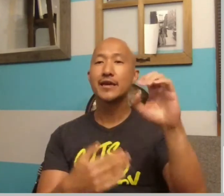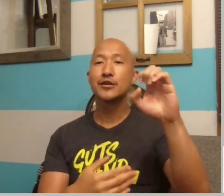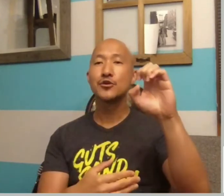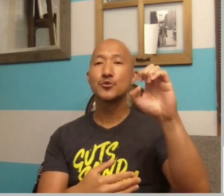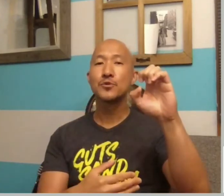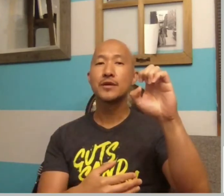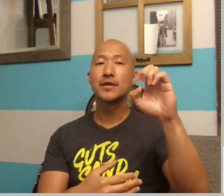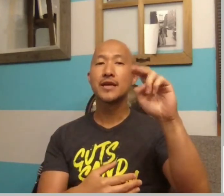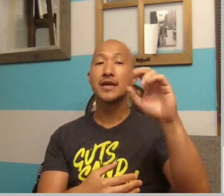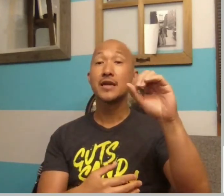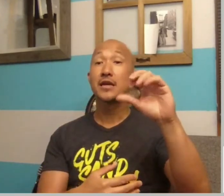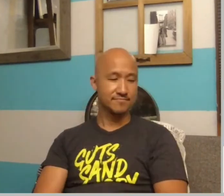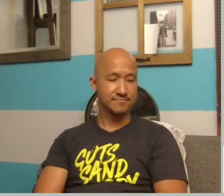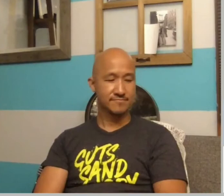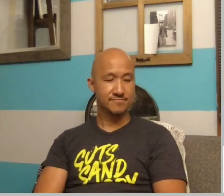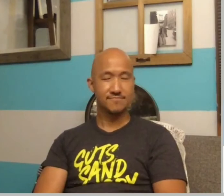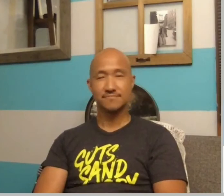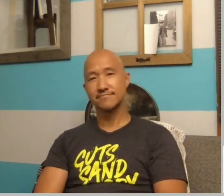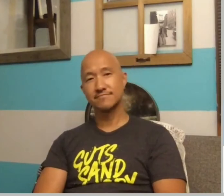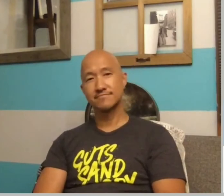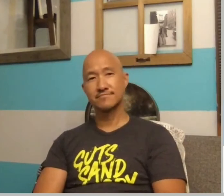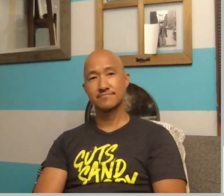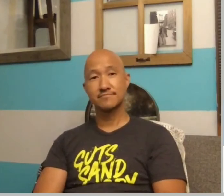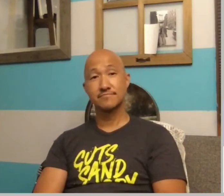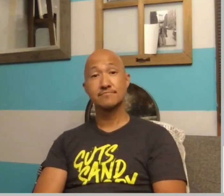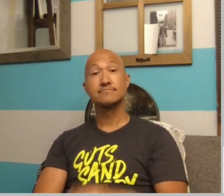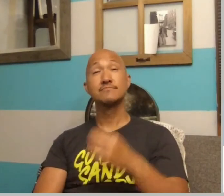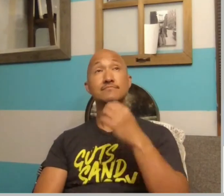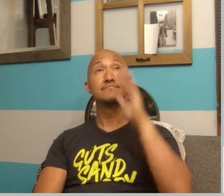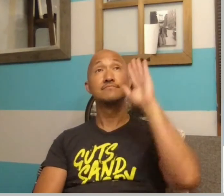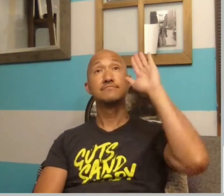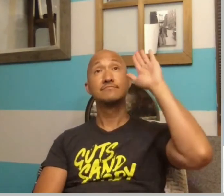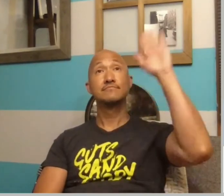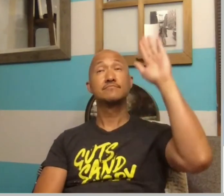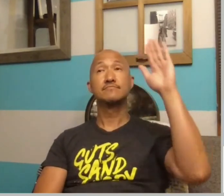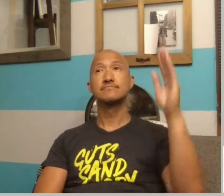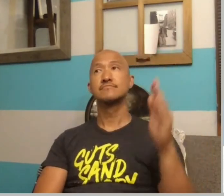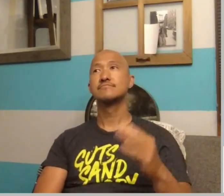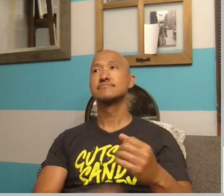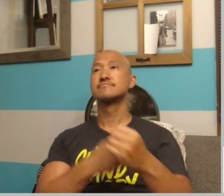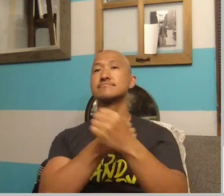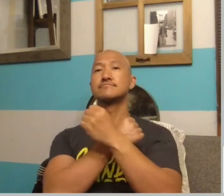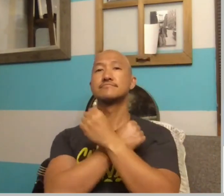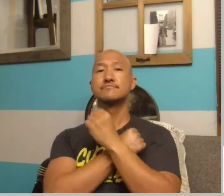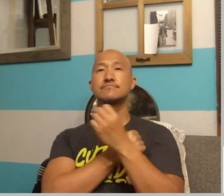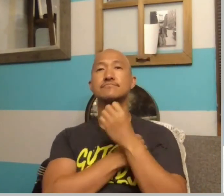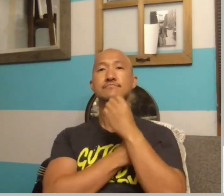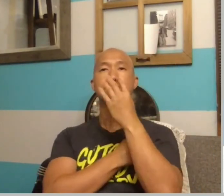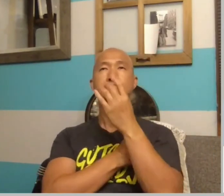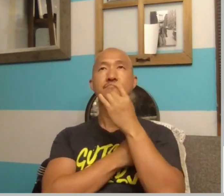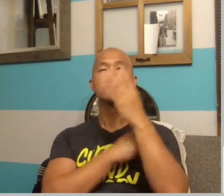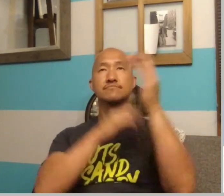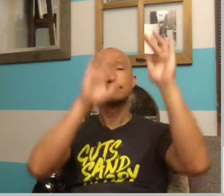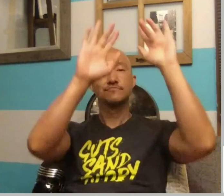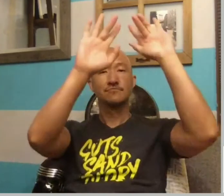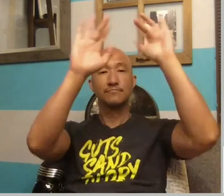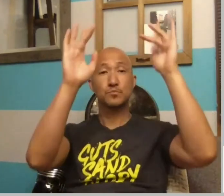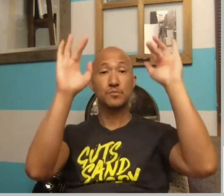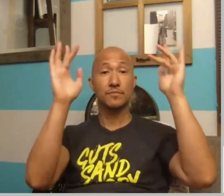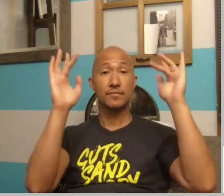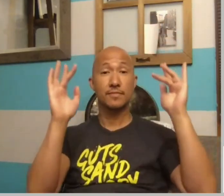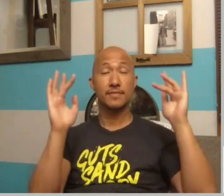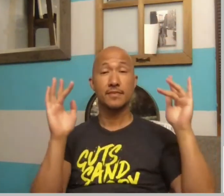in your various groups. Lord, the light of your love is shining in